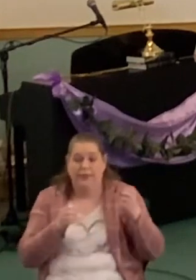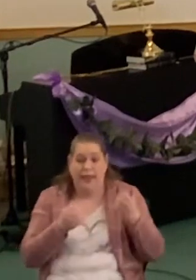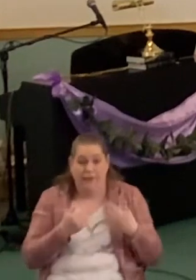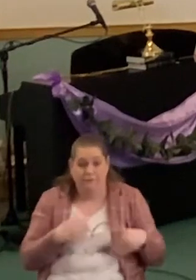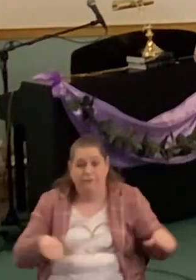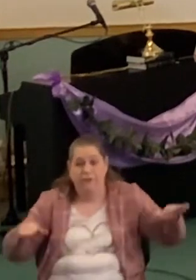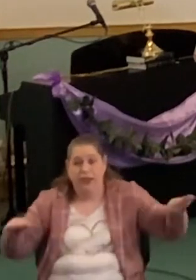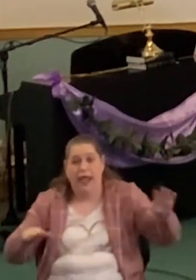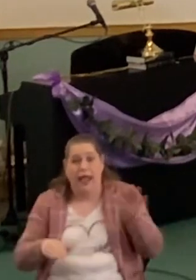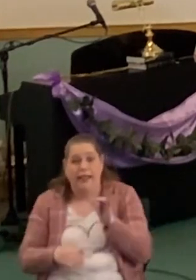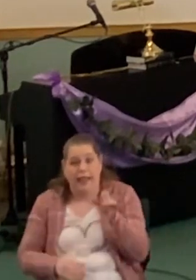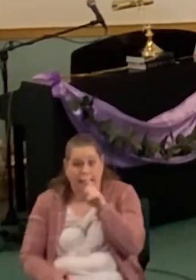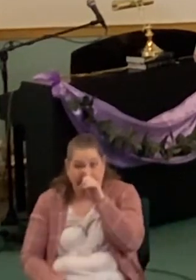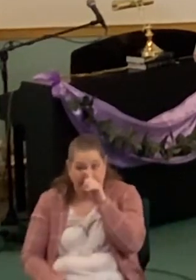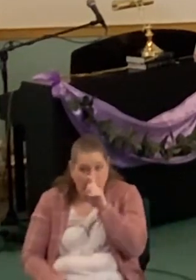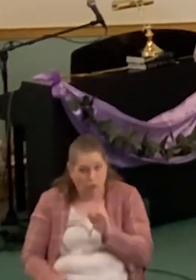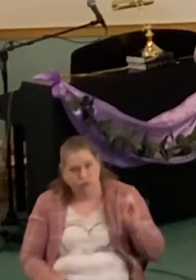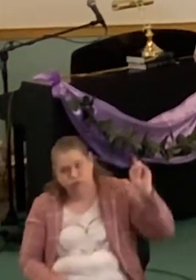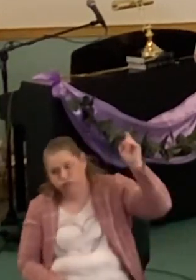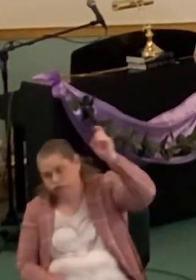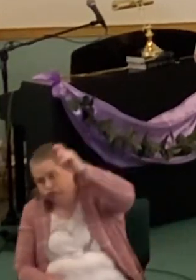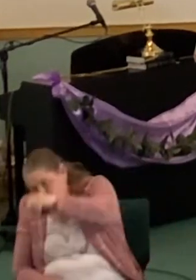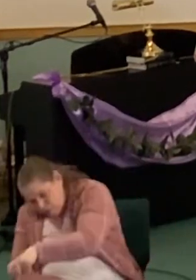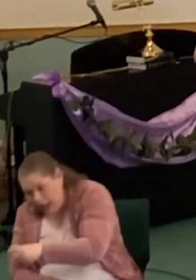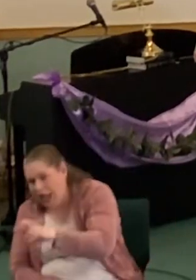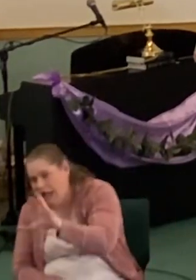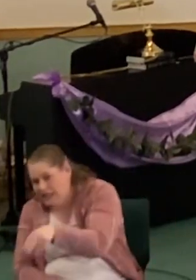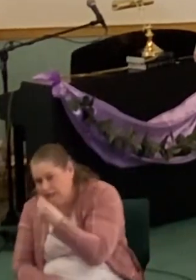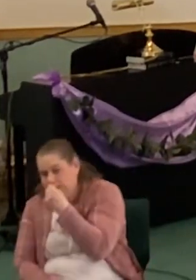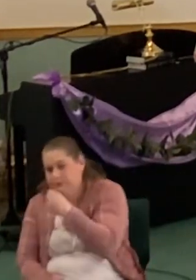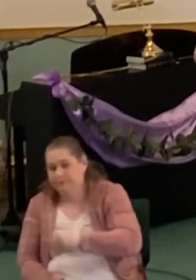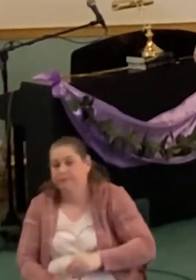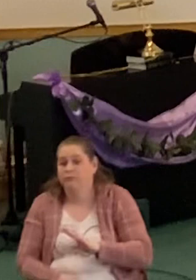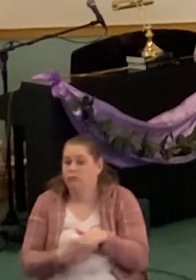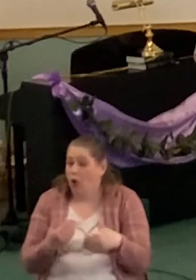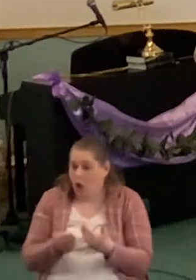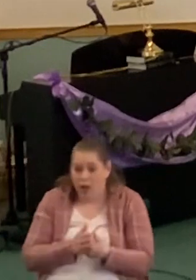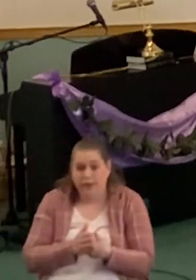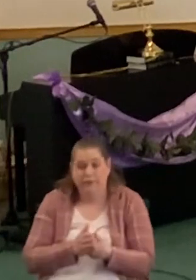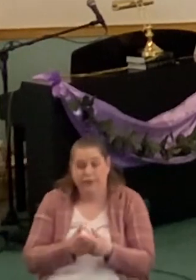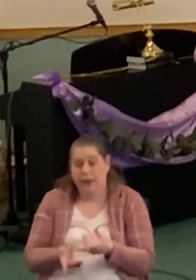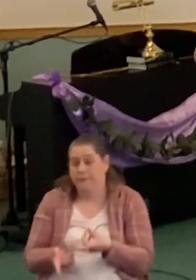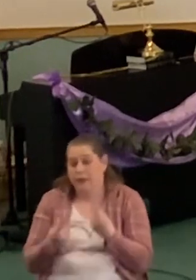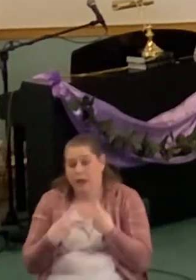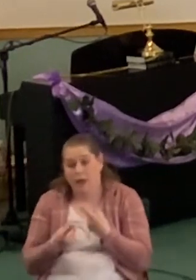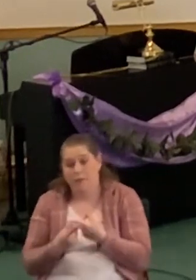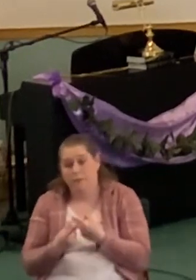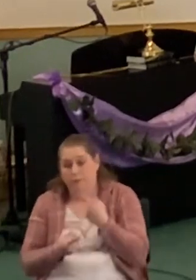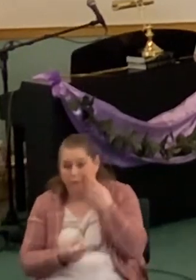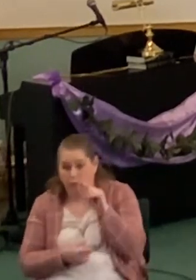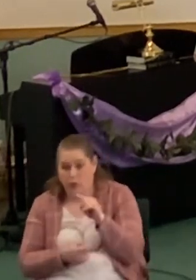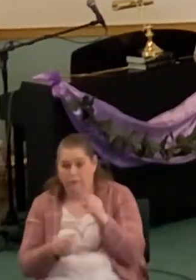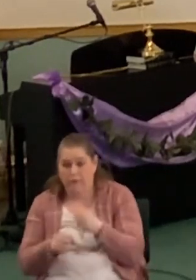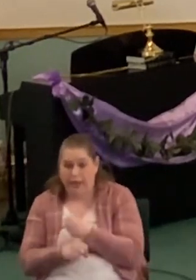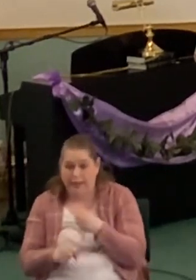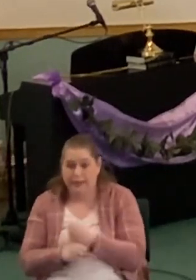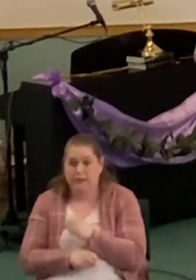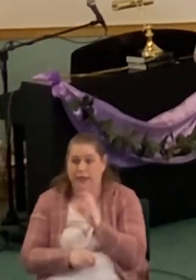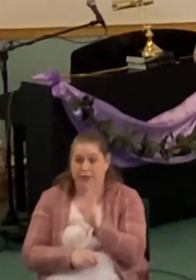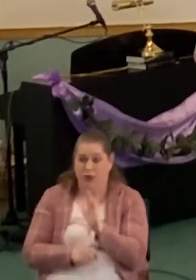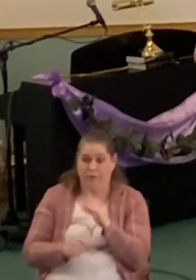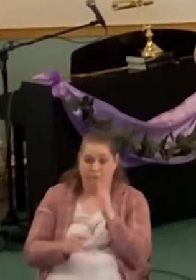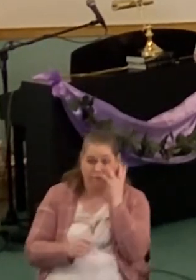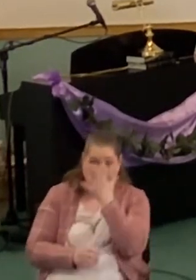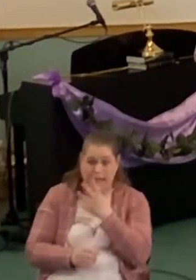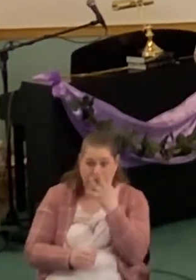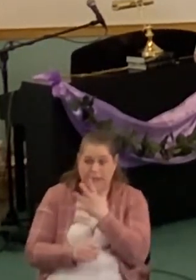an eagle swooping down to devour. All of them come for violence. Their horde of faces moves